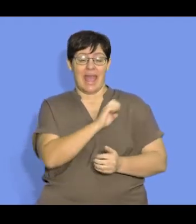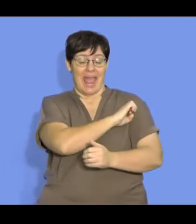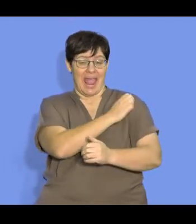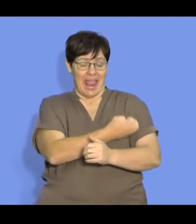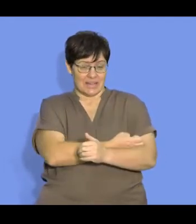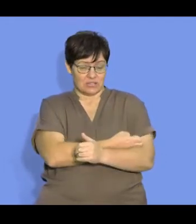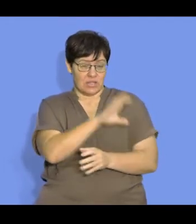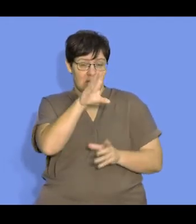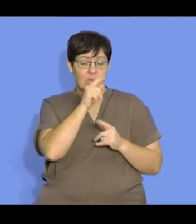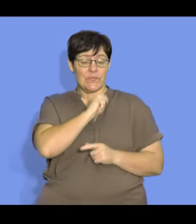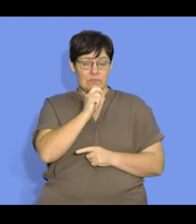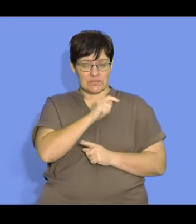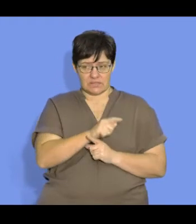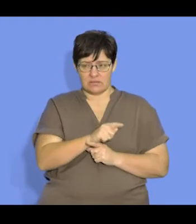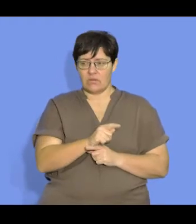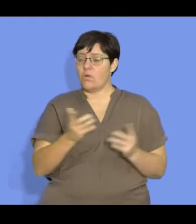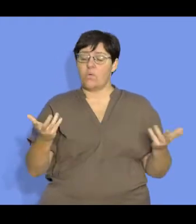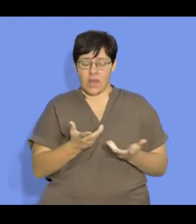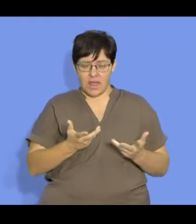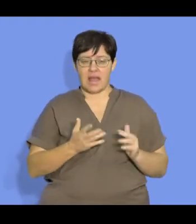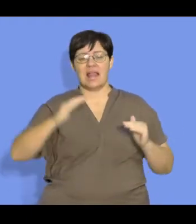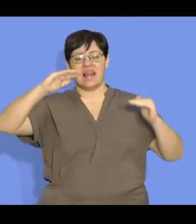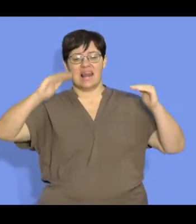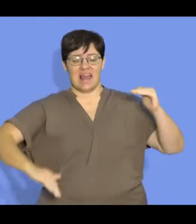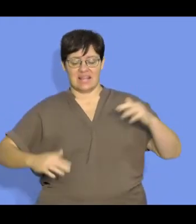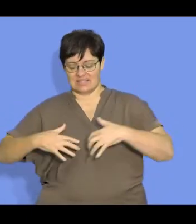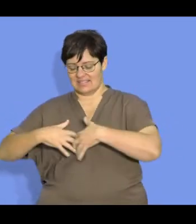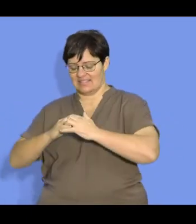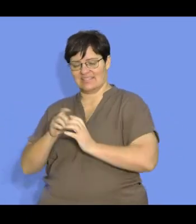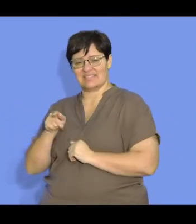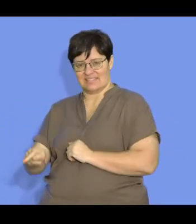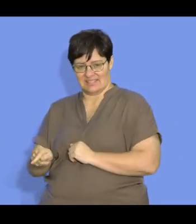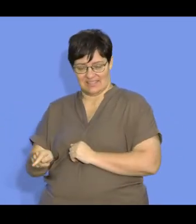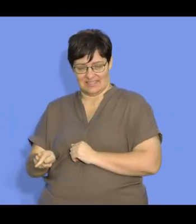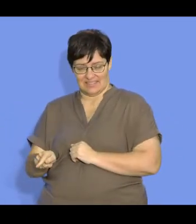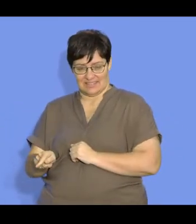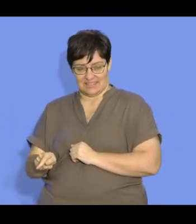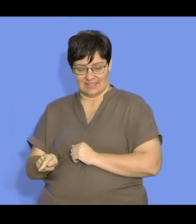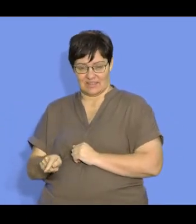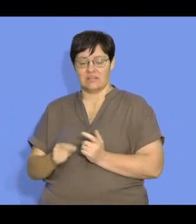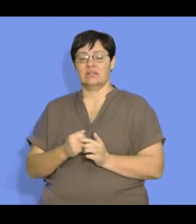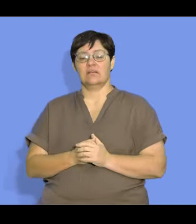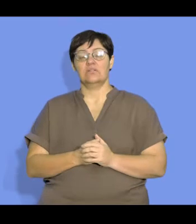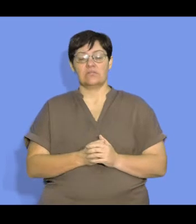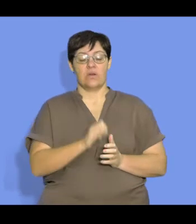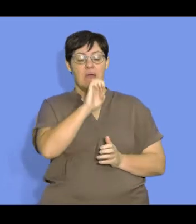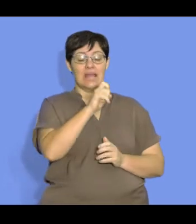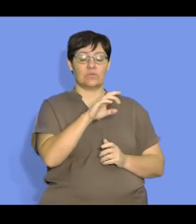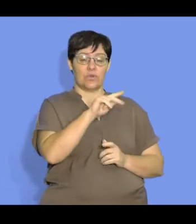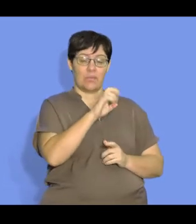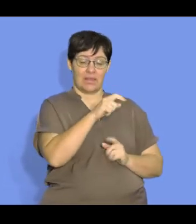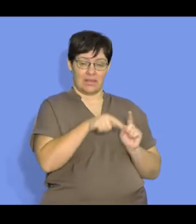energy, and the energy that's absorbed is normally less than the energy that is